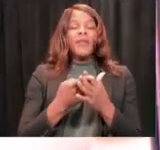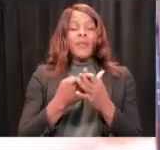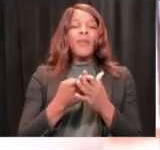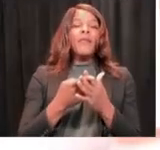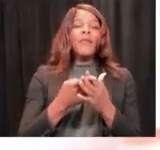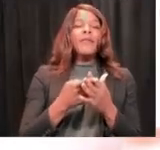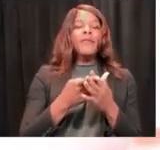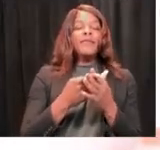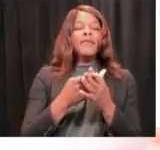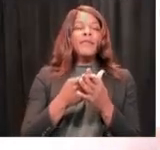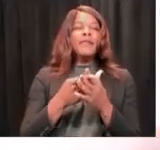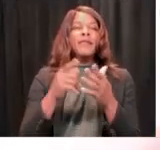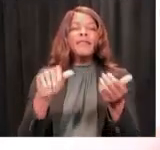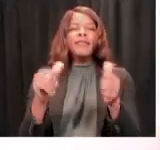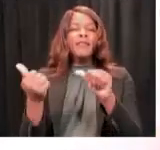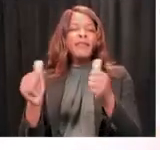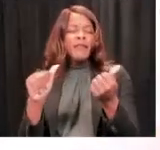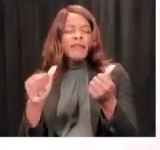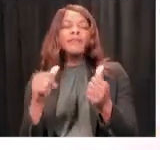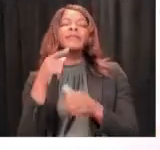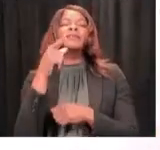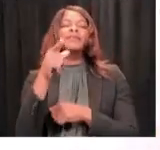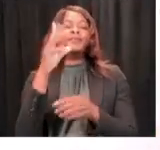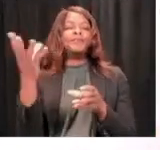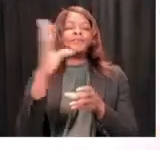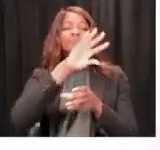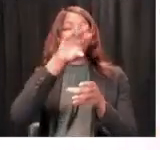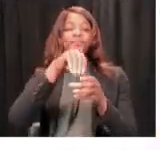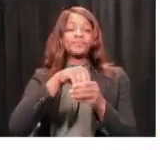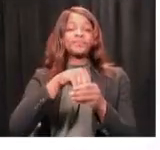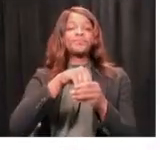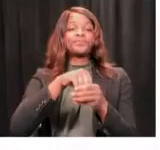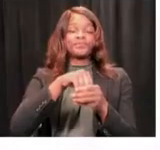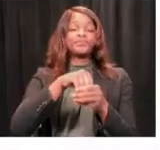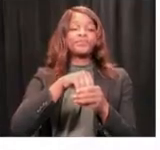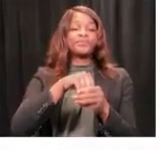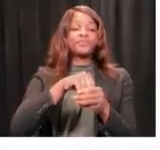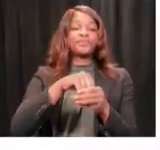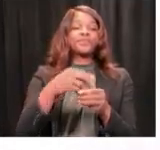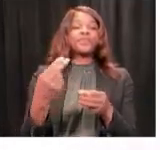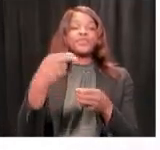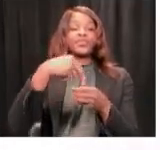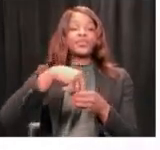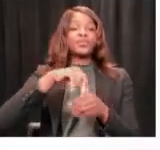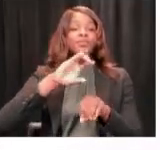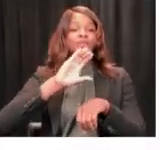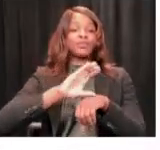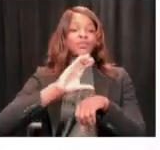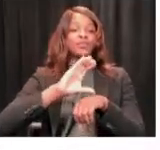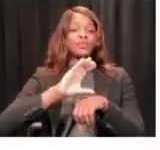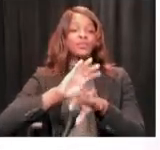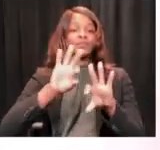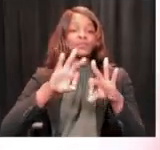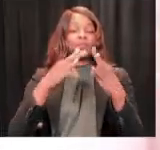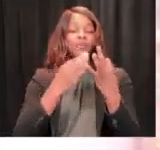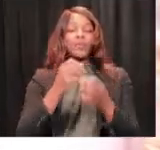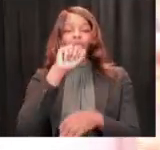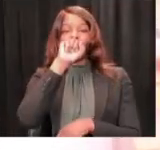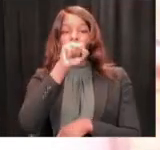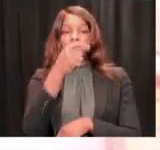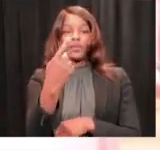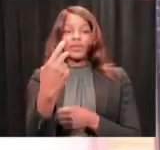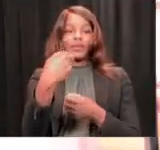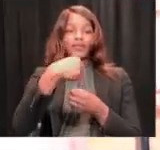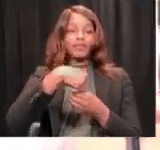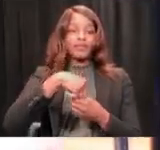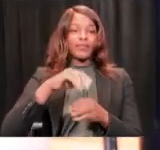secondly, you want to start this journey, you can join our church family. We would love, love, love to have you as a part of our